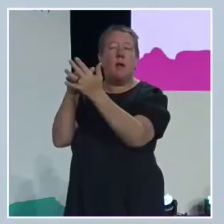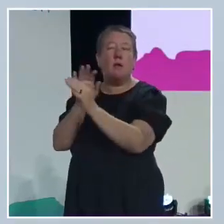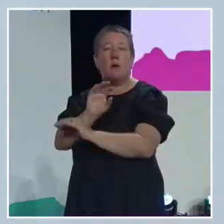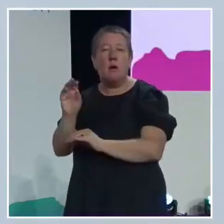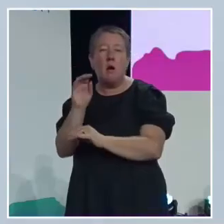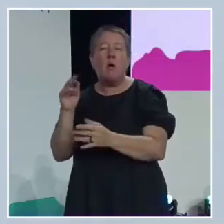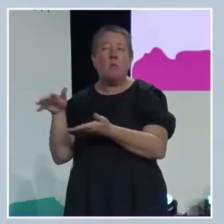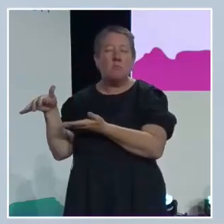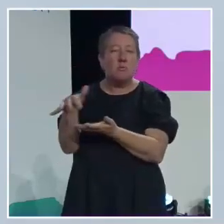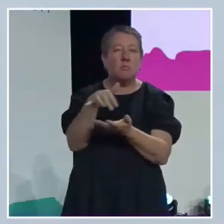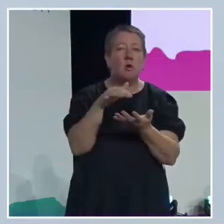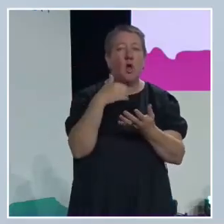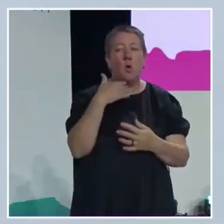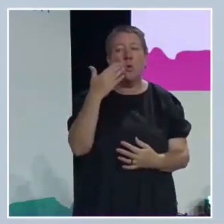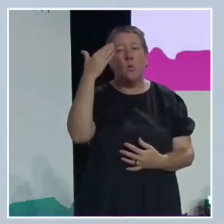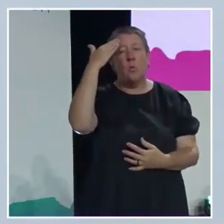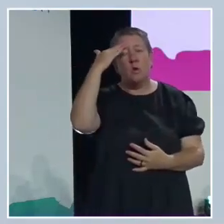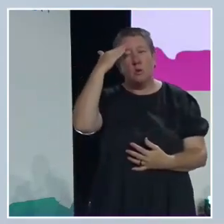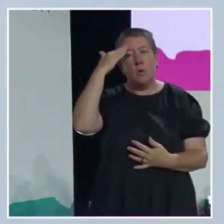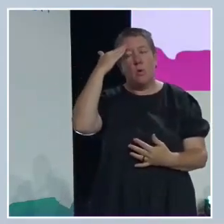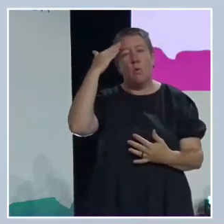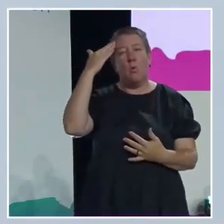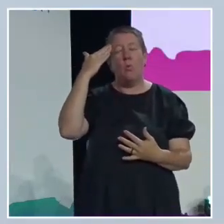need way more data, so the